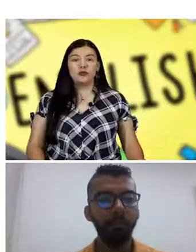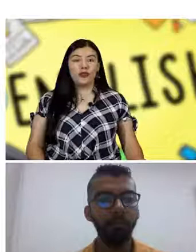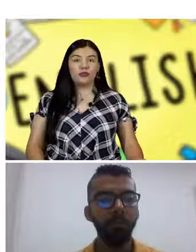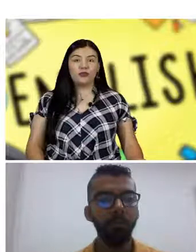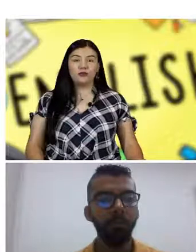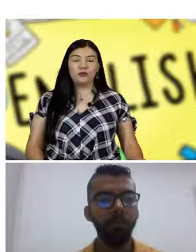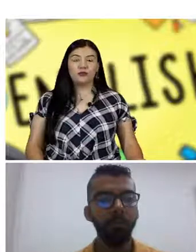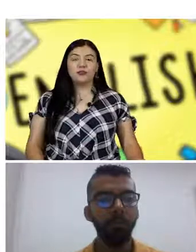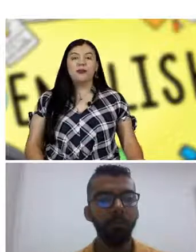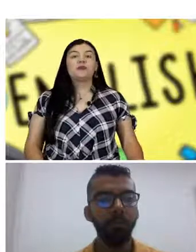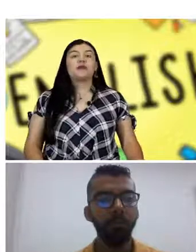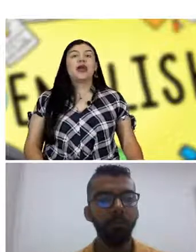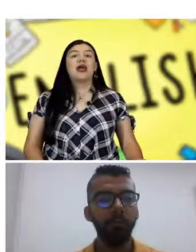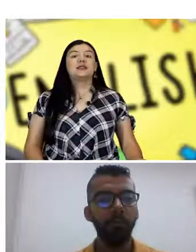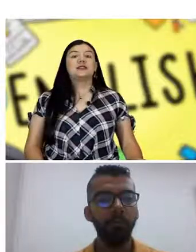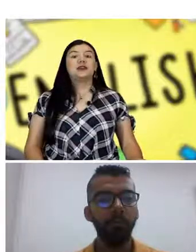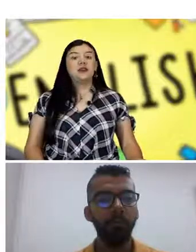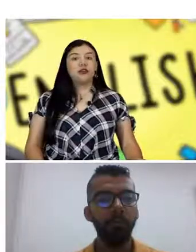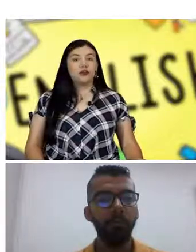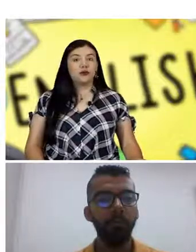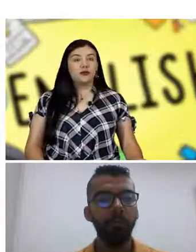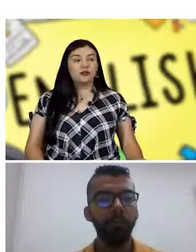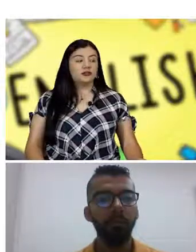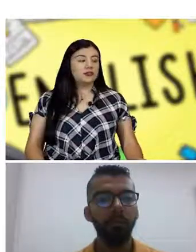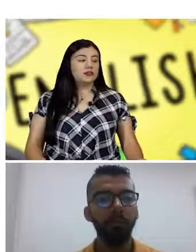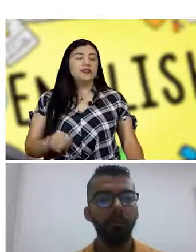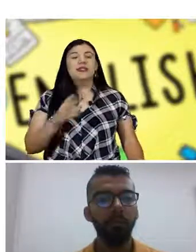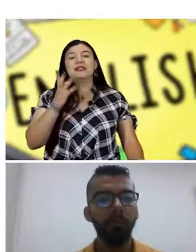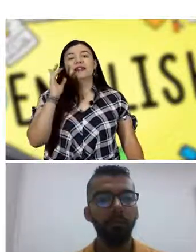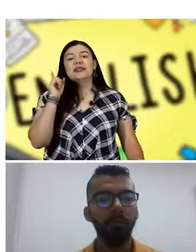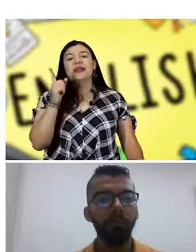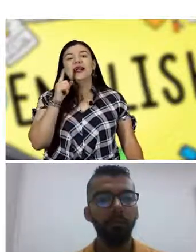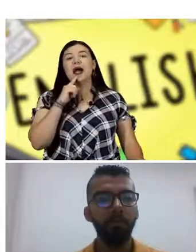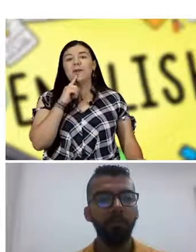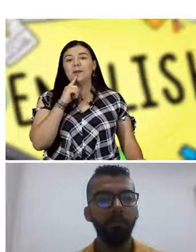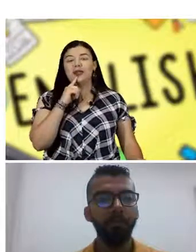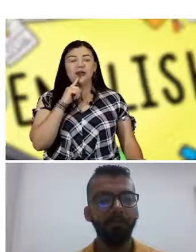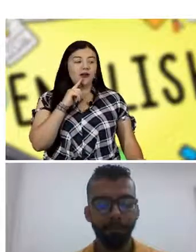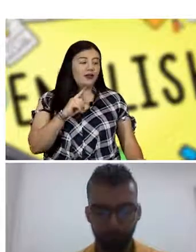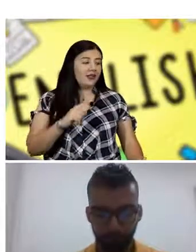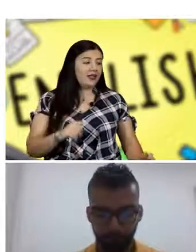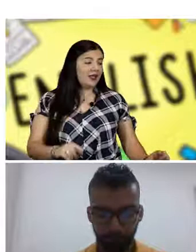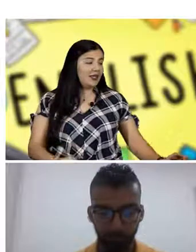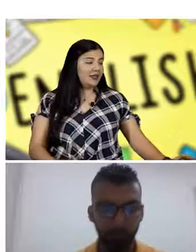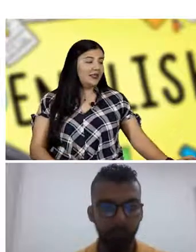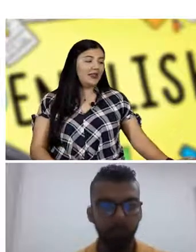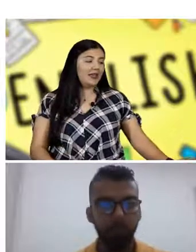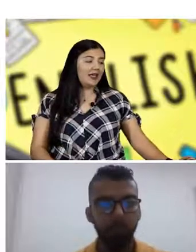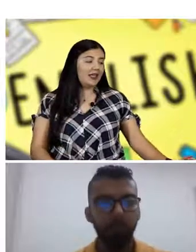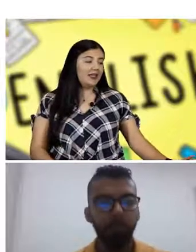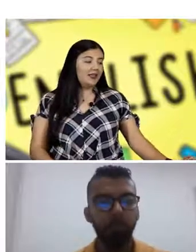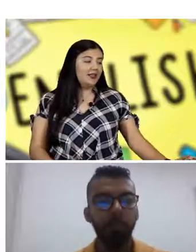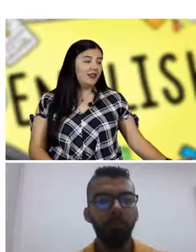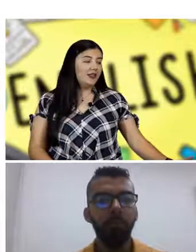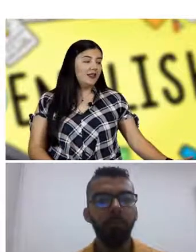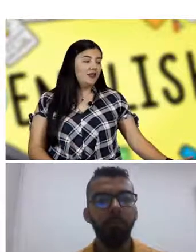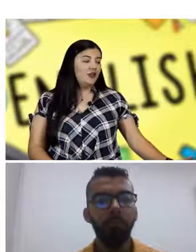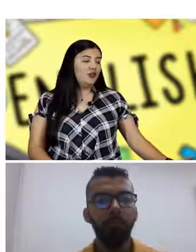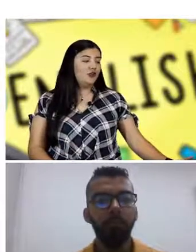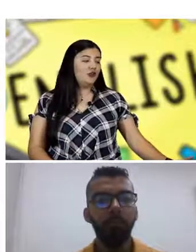A sore throat. A sore throat can happen only